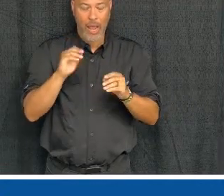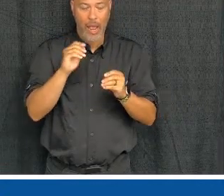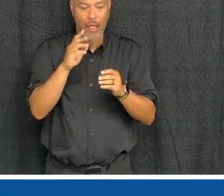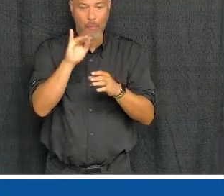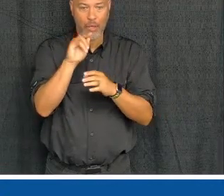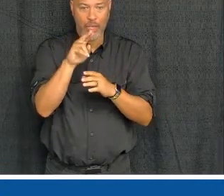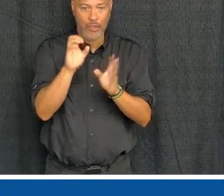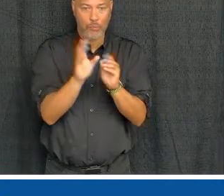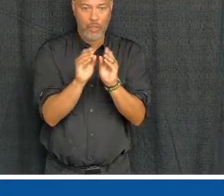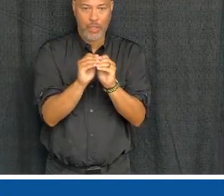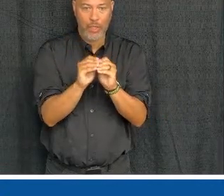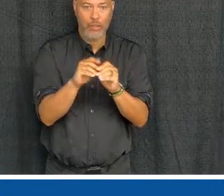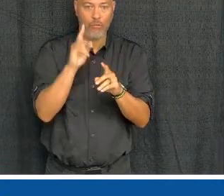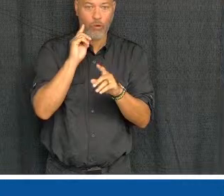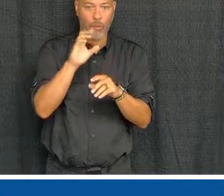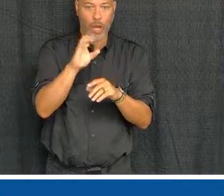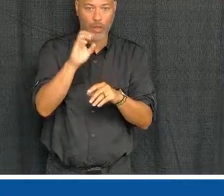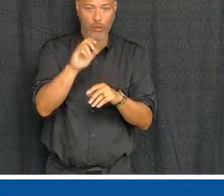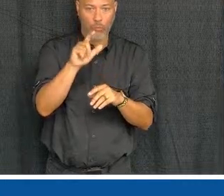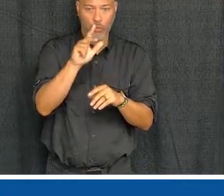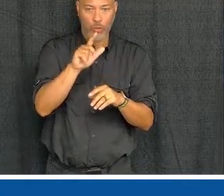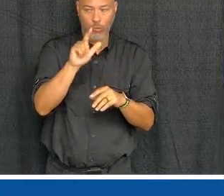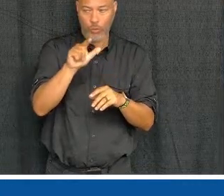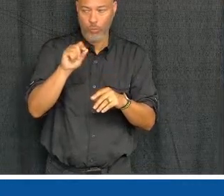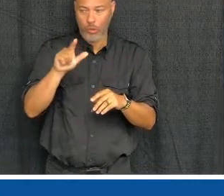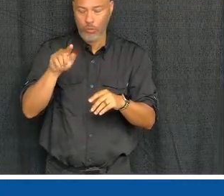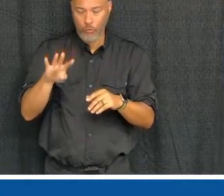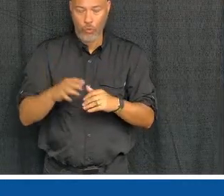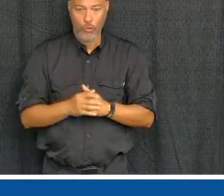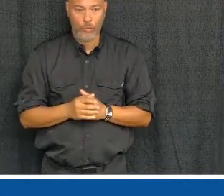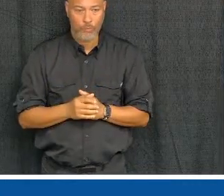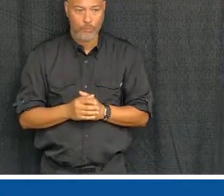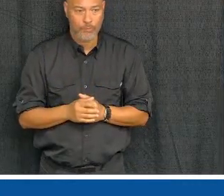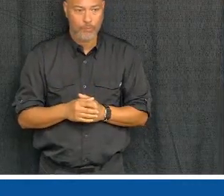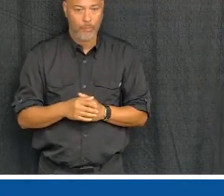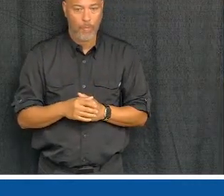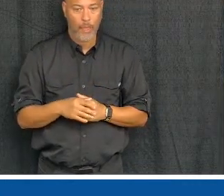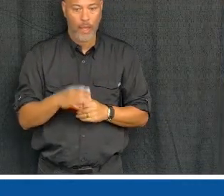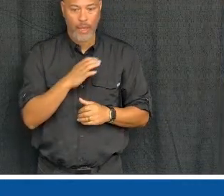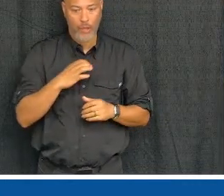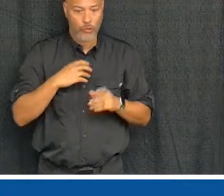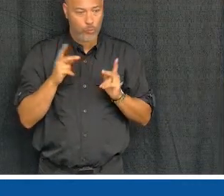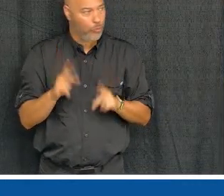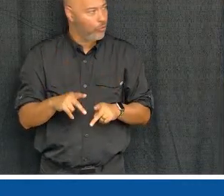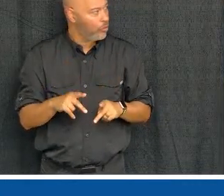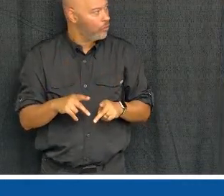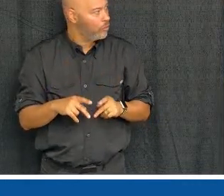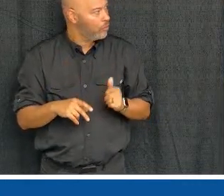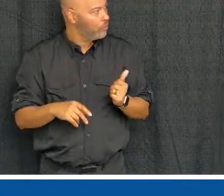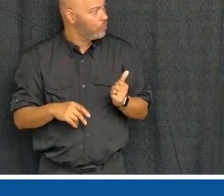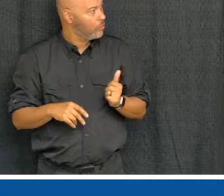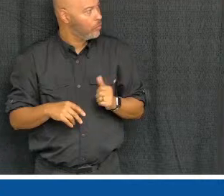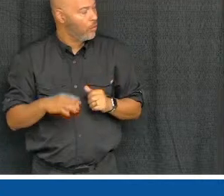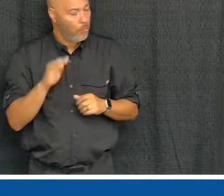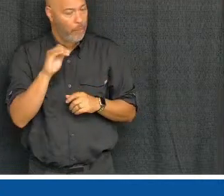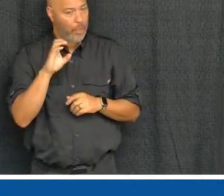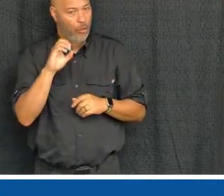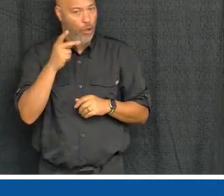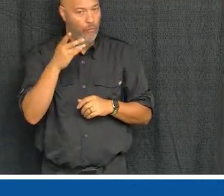from October 3rd, 2024. Thank you, Madam Clerk. Councilperson McLaughlin. Thank you,